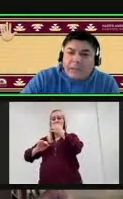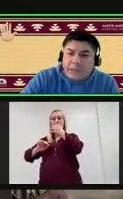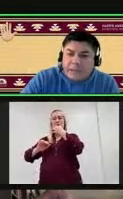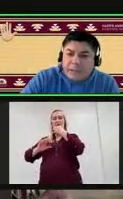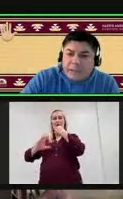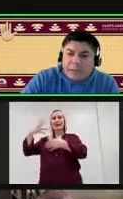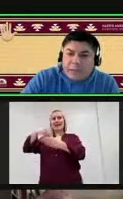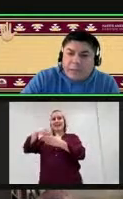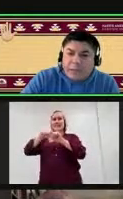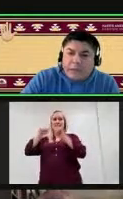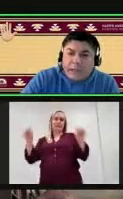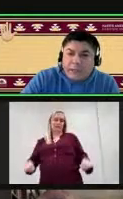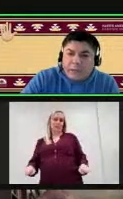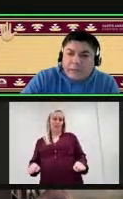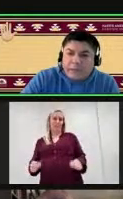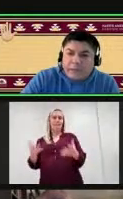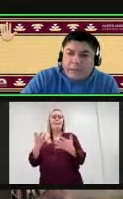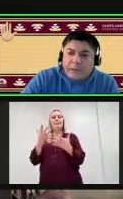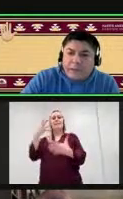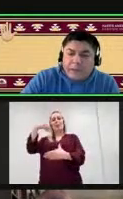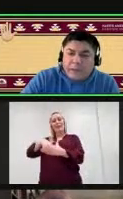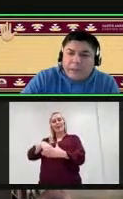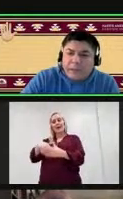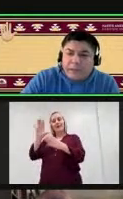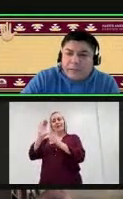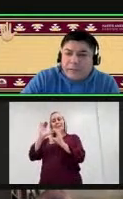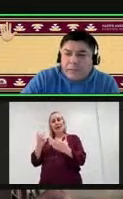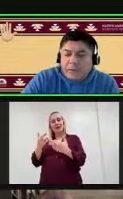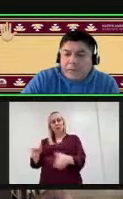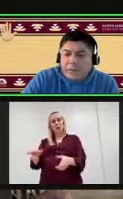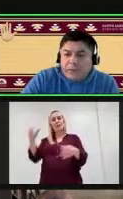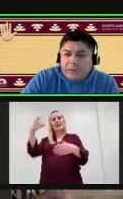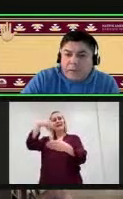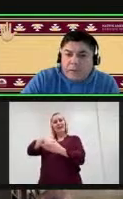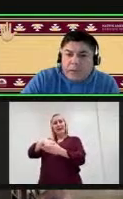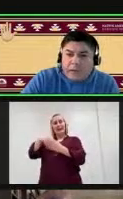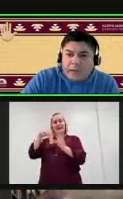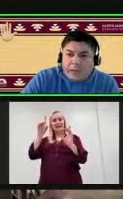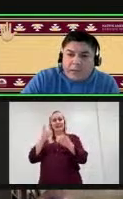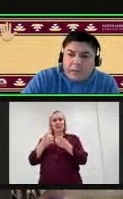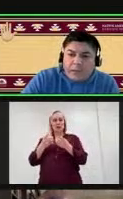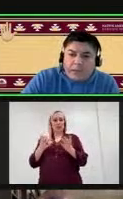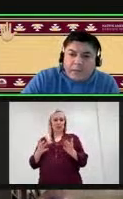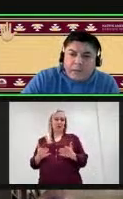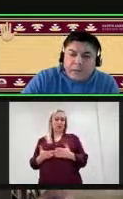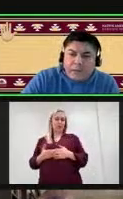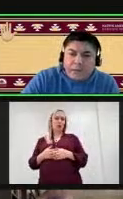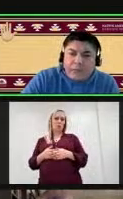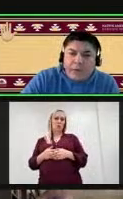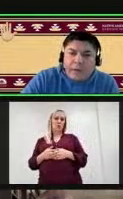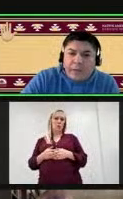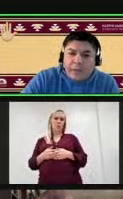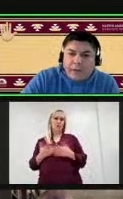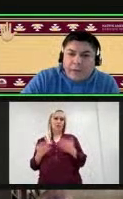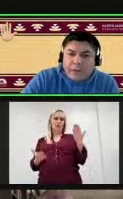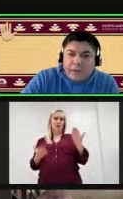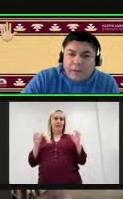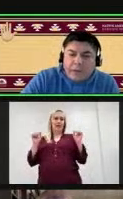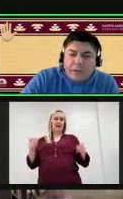within the system, within the classrooms, within the district. So I would like to get to a point